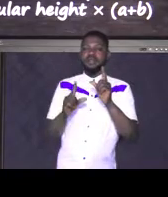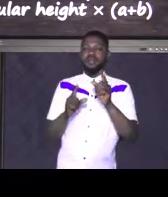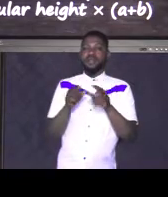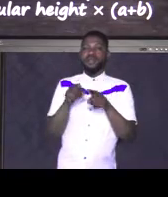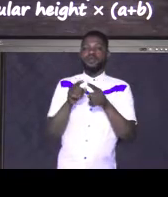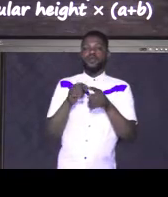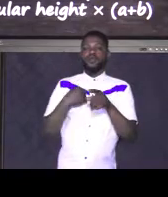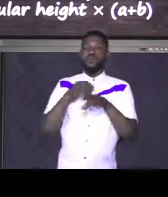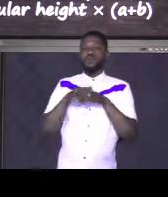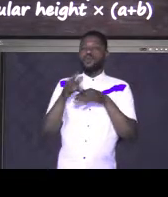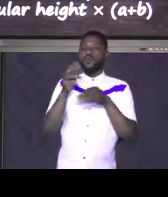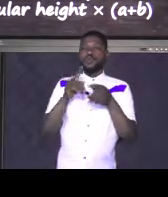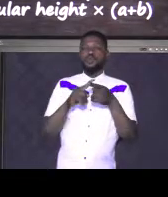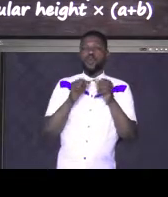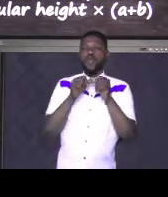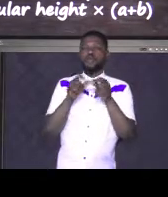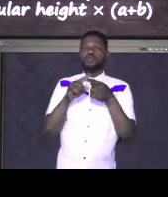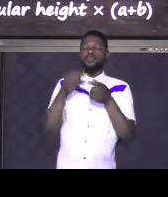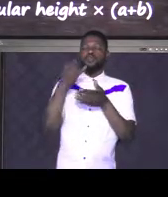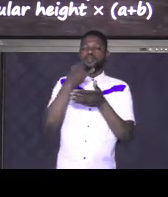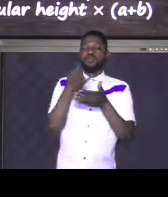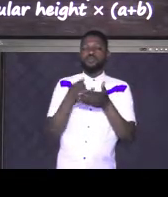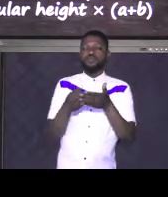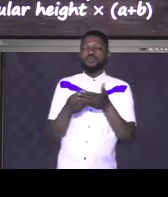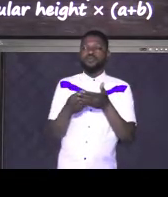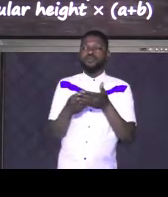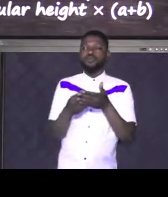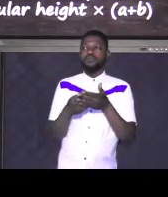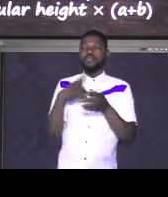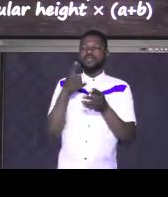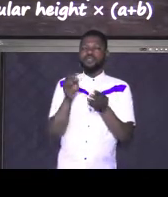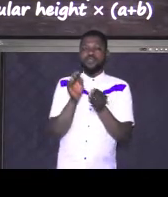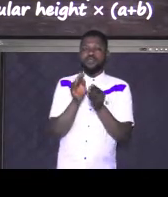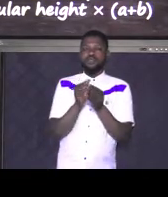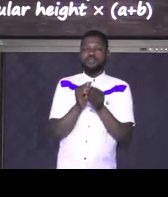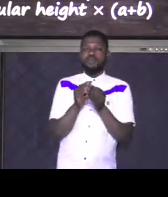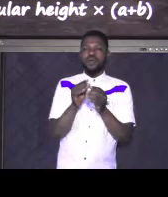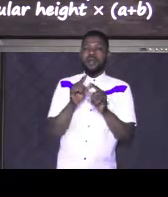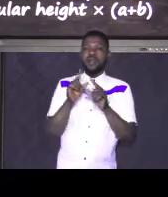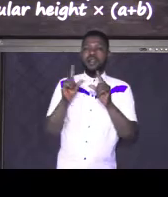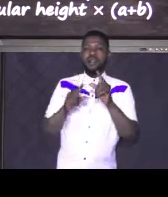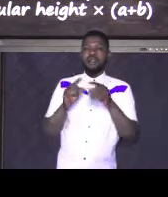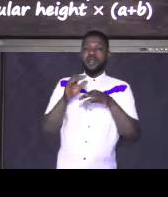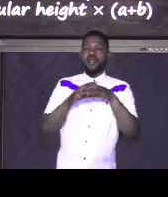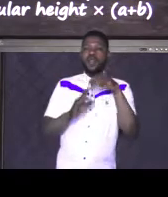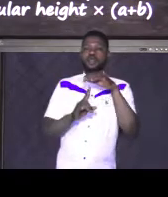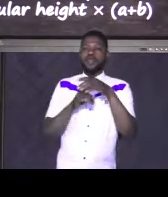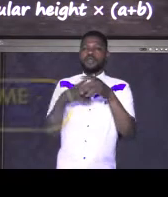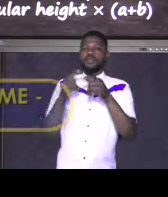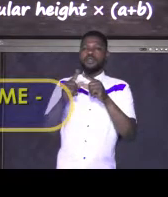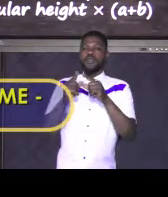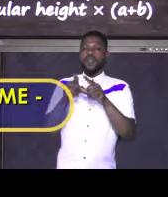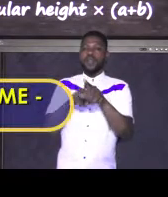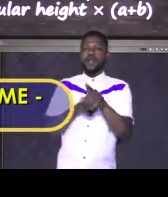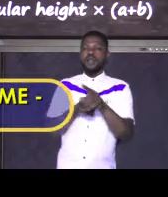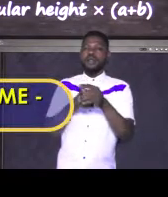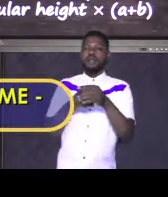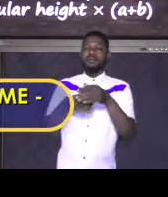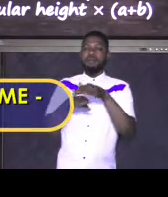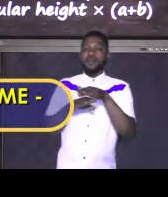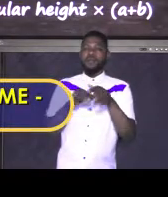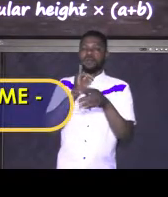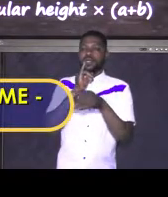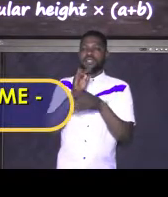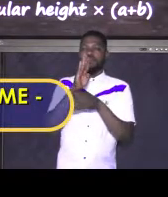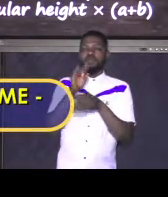A plus B. So we don't need to keep drawing two trapezoids all the time. The smaller length on top is A, the longer length